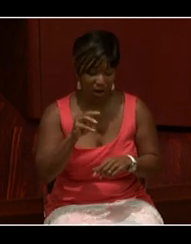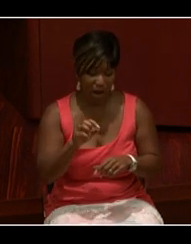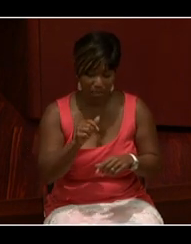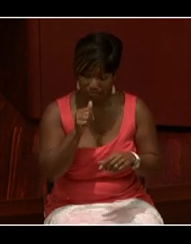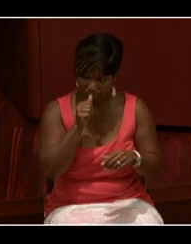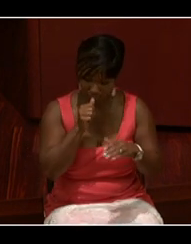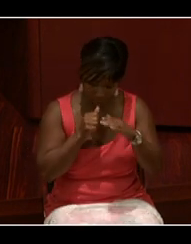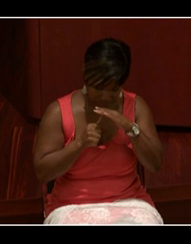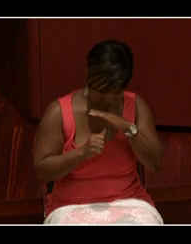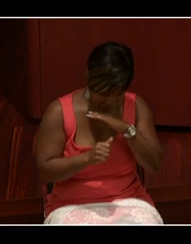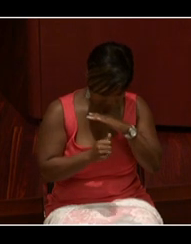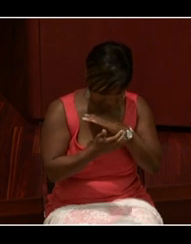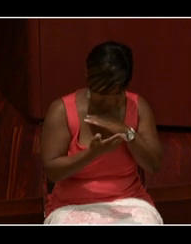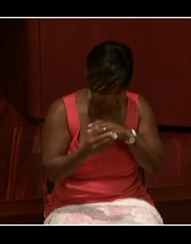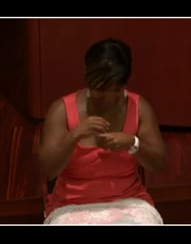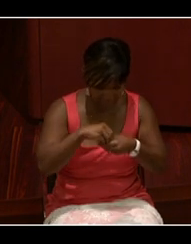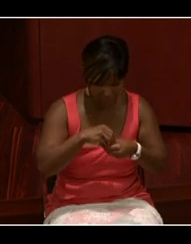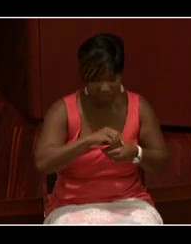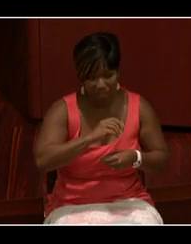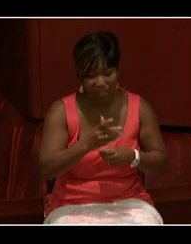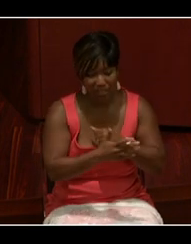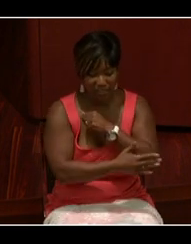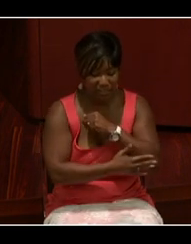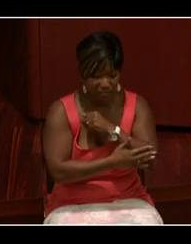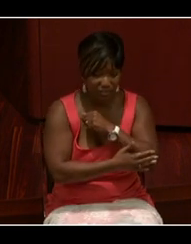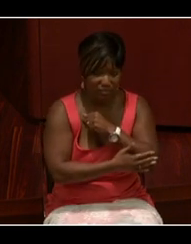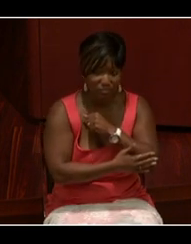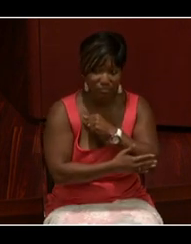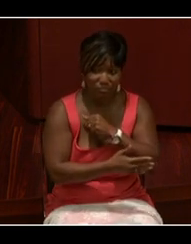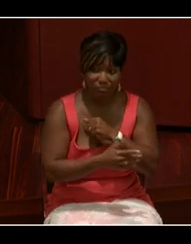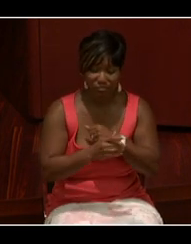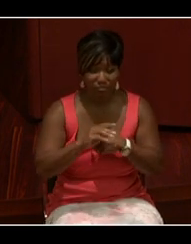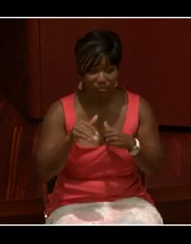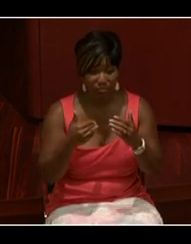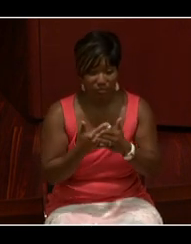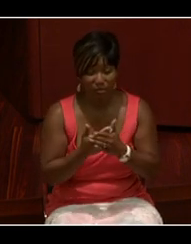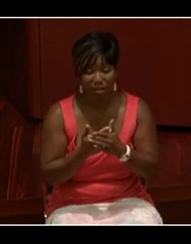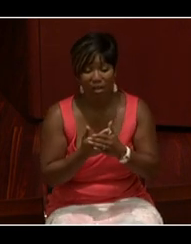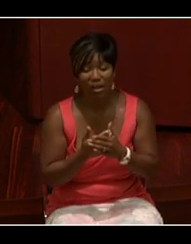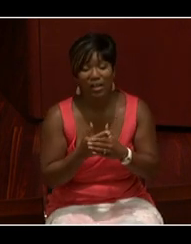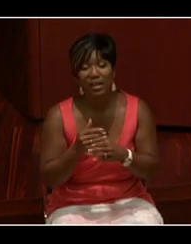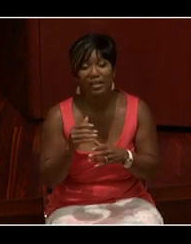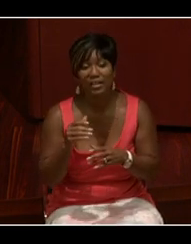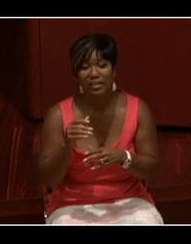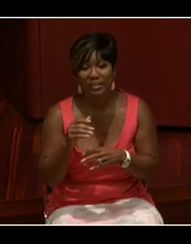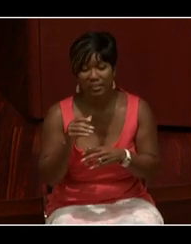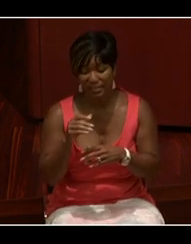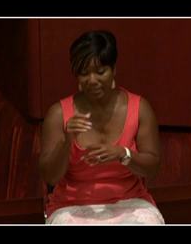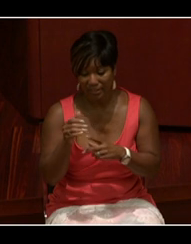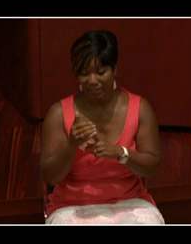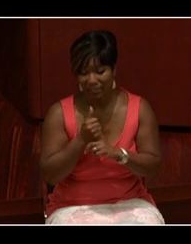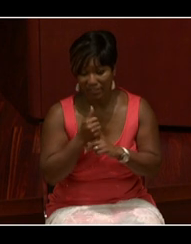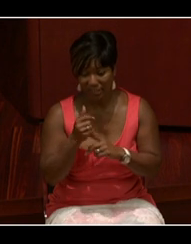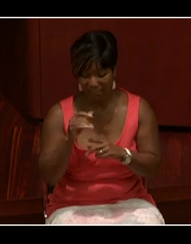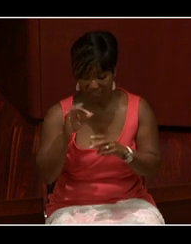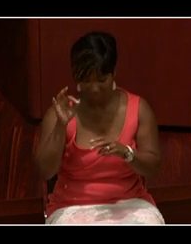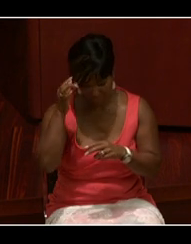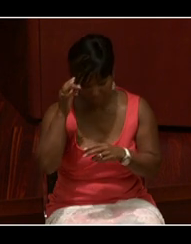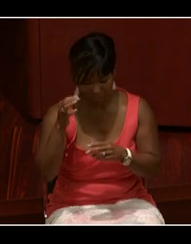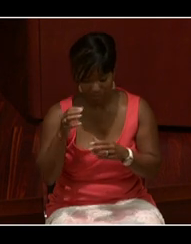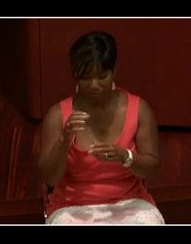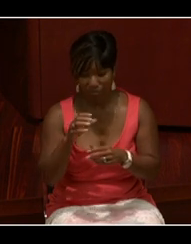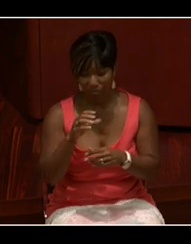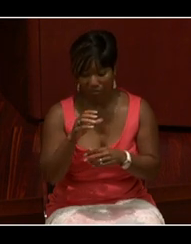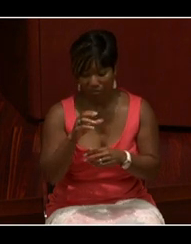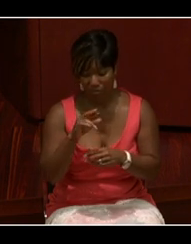Individuals sent to these prisons are all convicted of federal crimes, so you'll note that you have only a